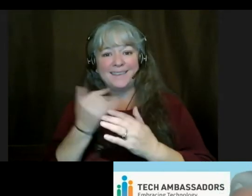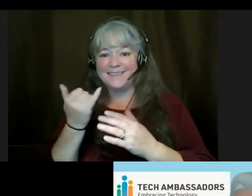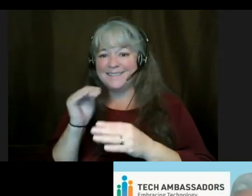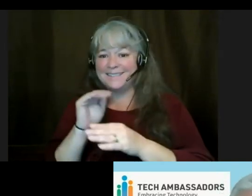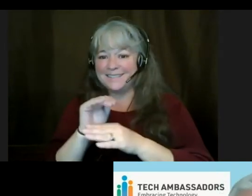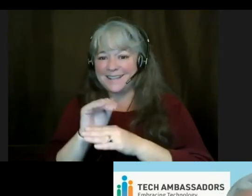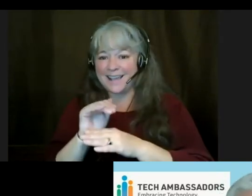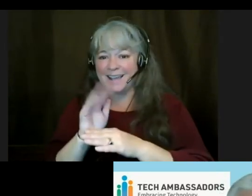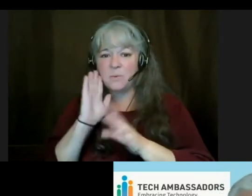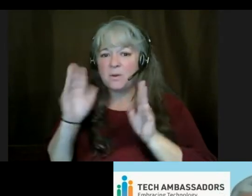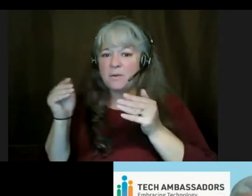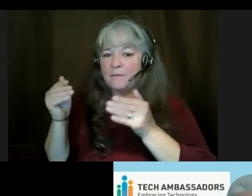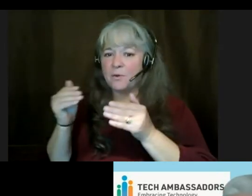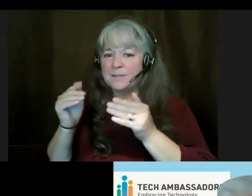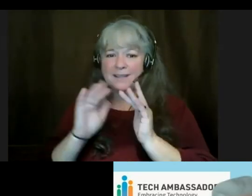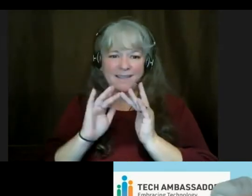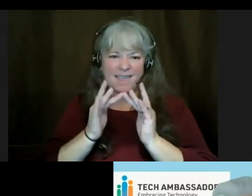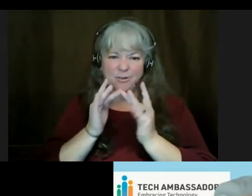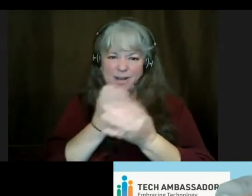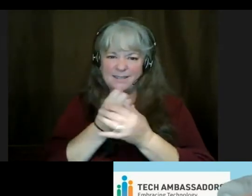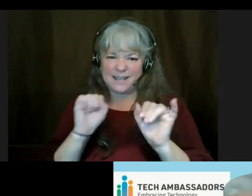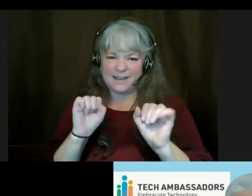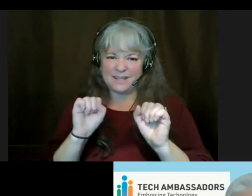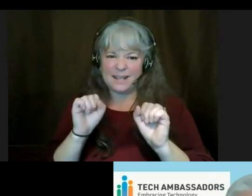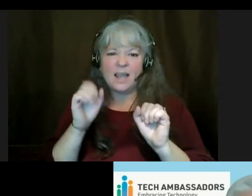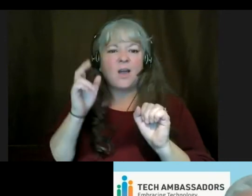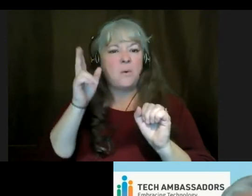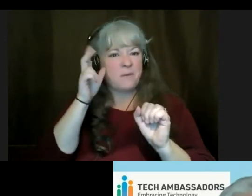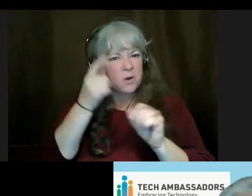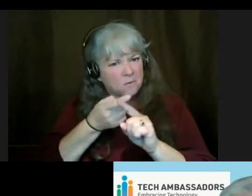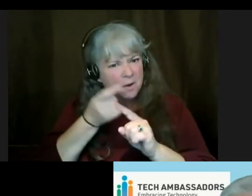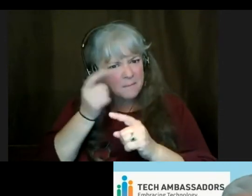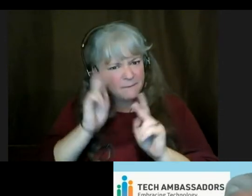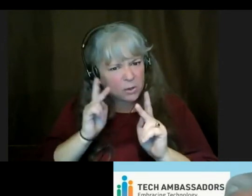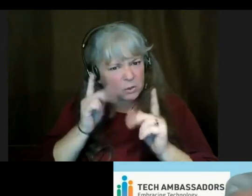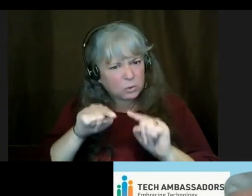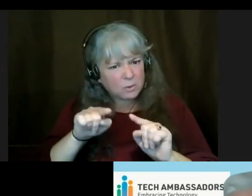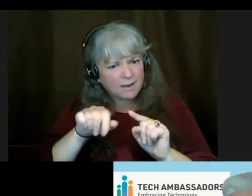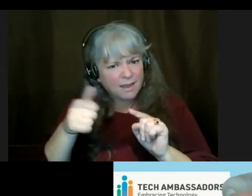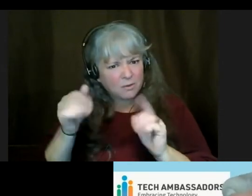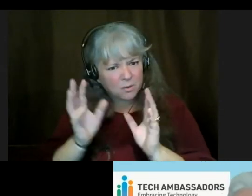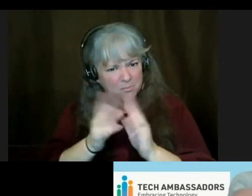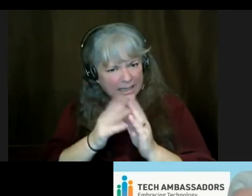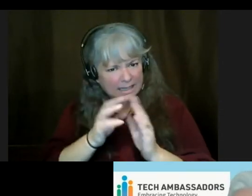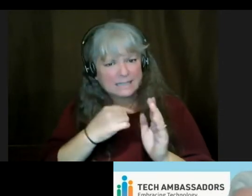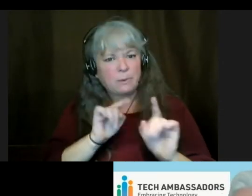tonight, we are going to focus on internet safety. We have heard from folks in some of the other meetings that we've been to,